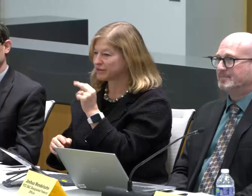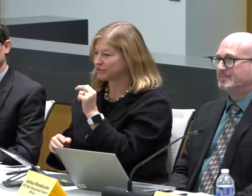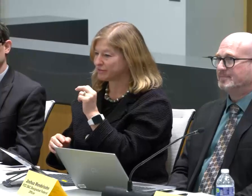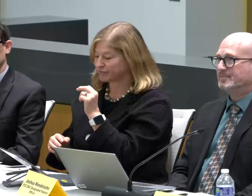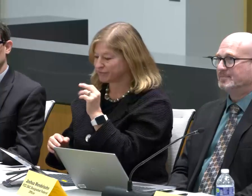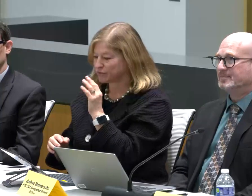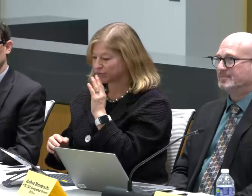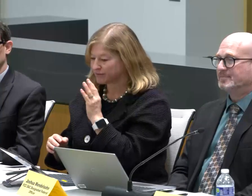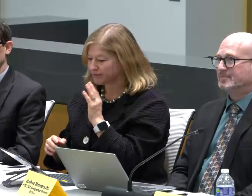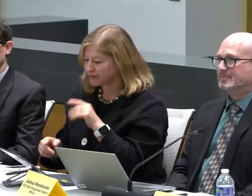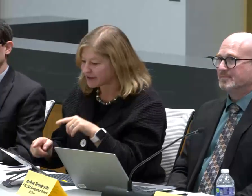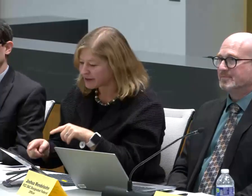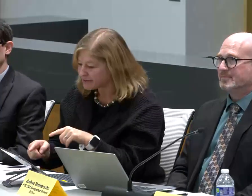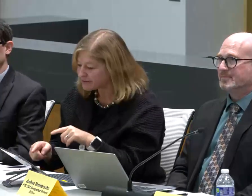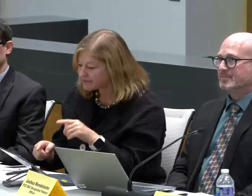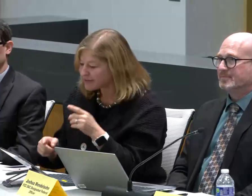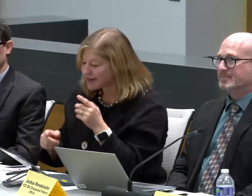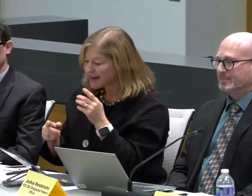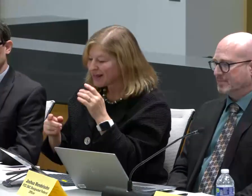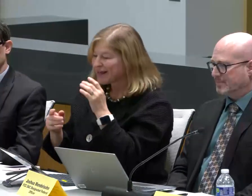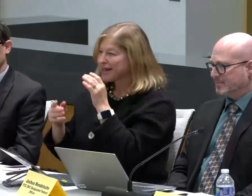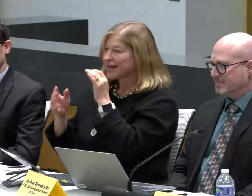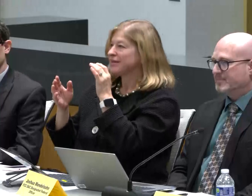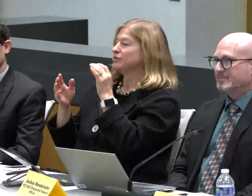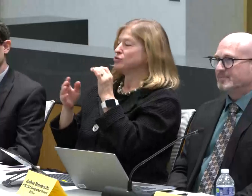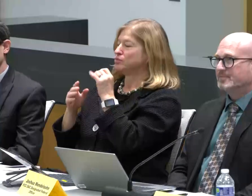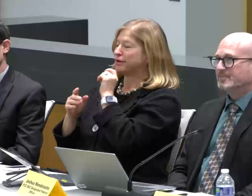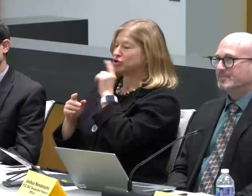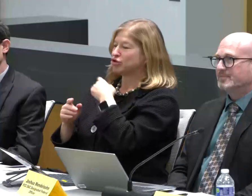Hi, this is Susie Rosen Singleton speaking.